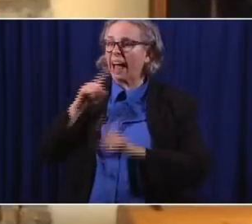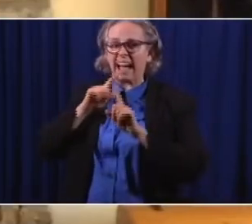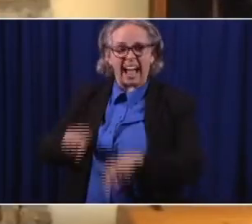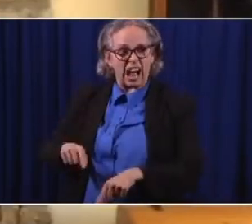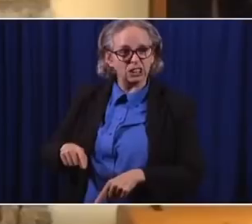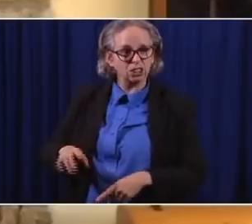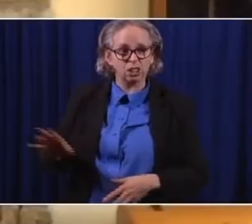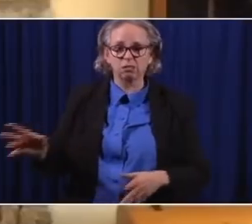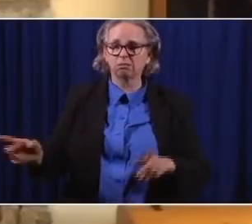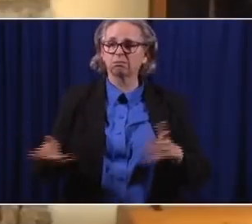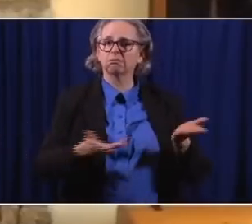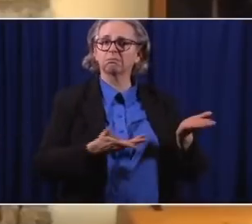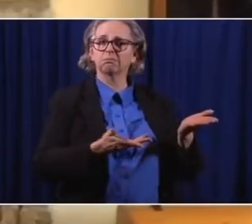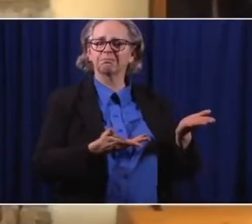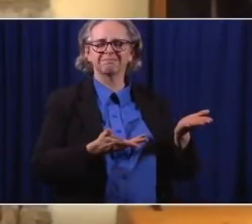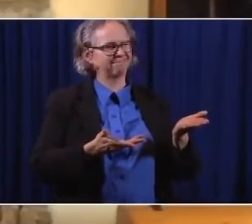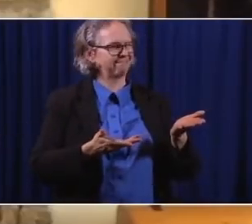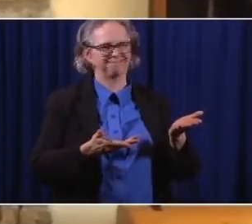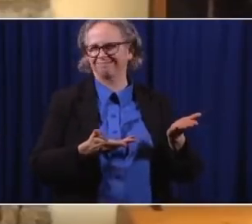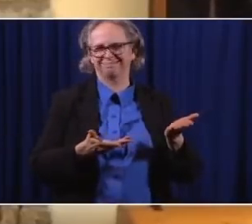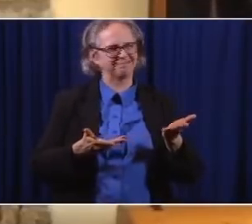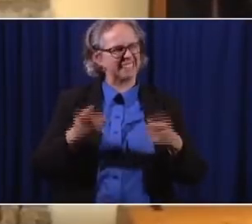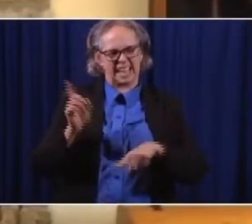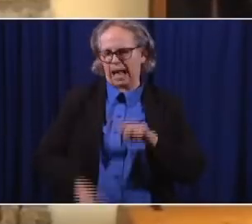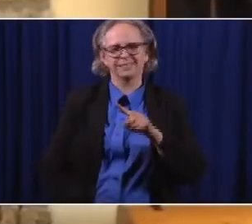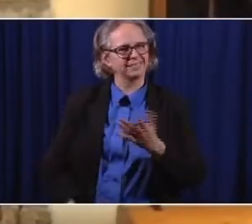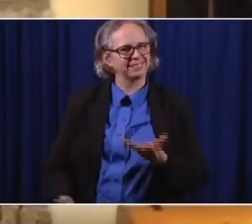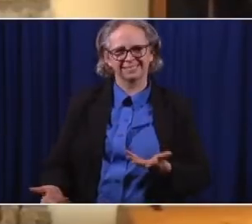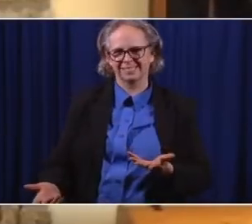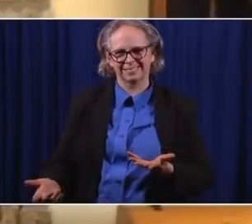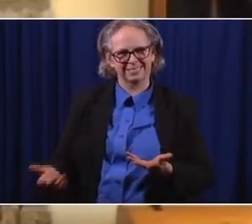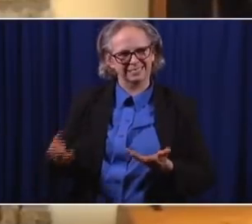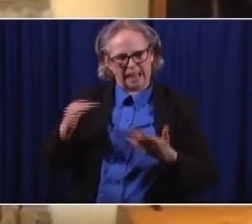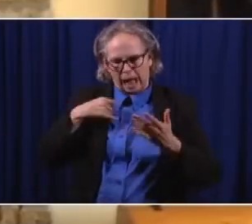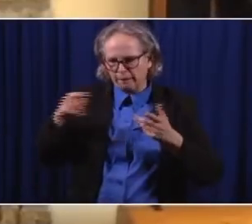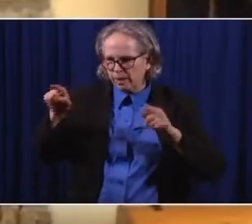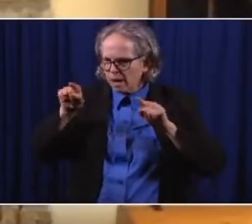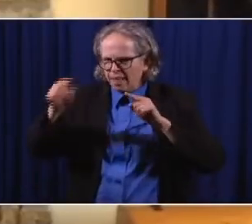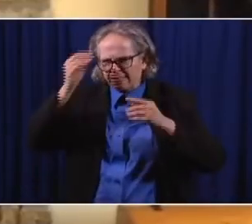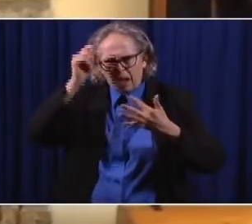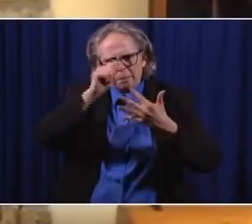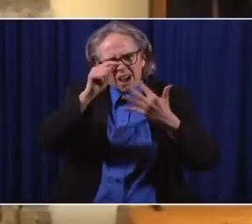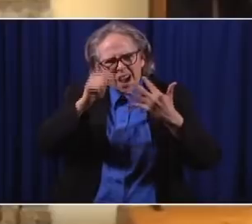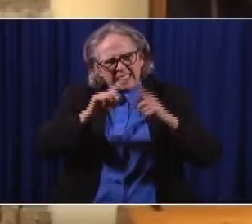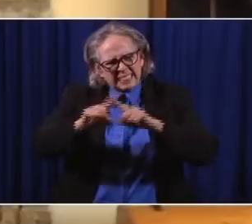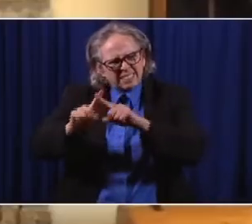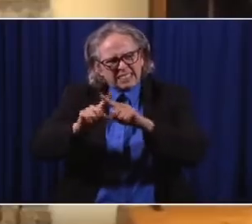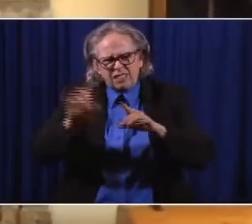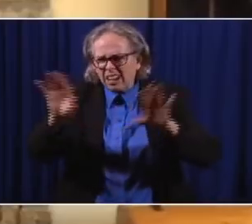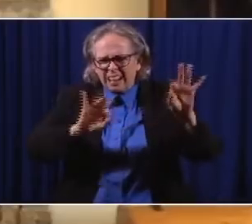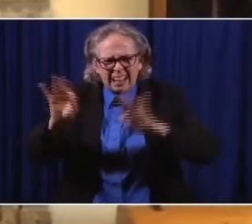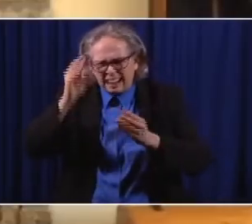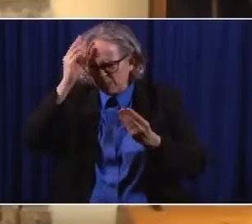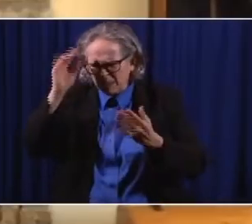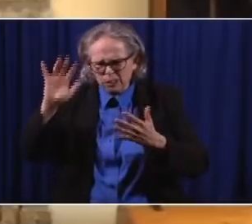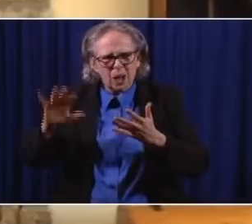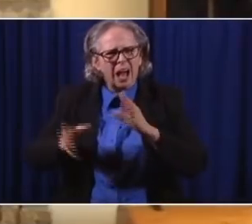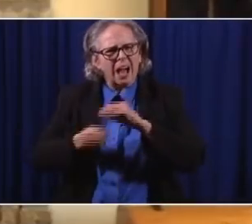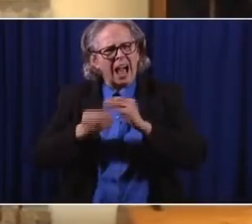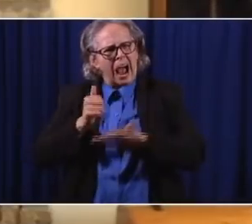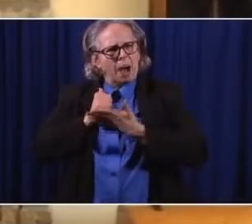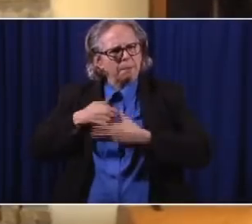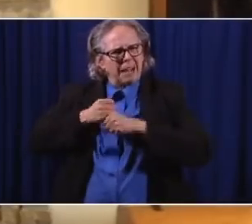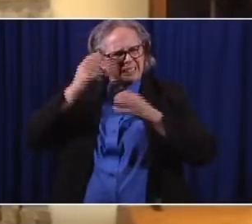calls that are being made by good people under very, very, very difficult